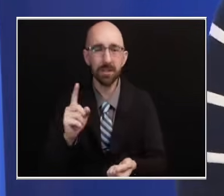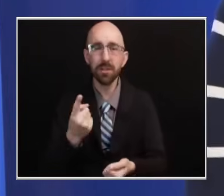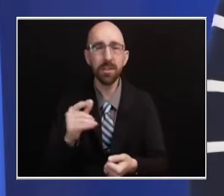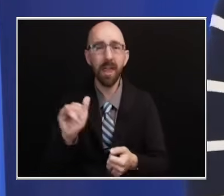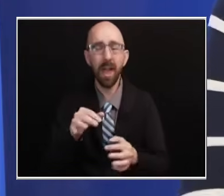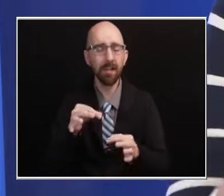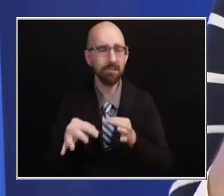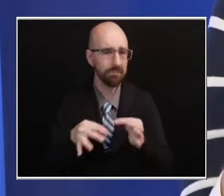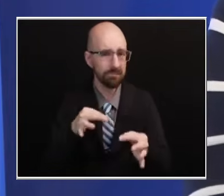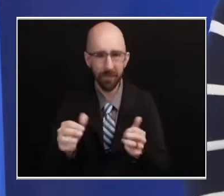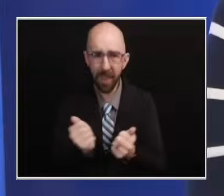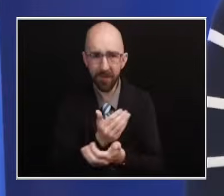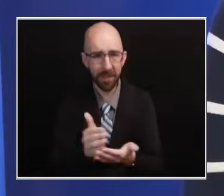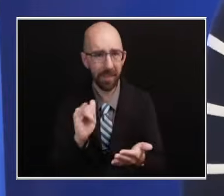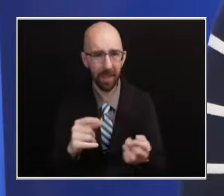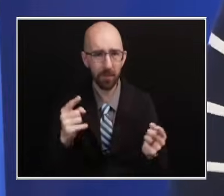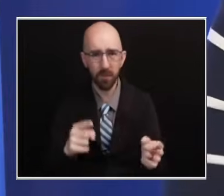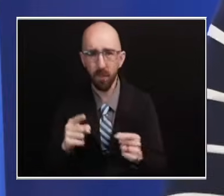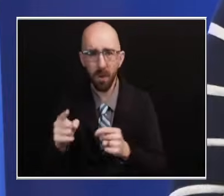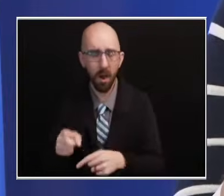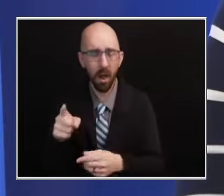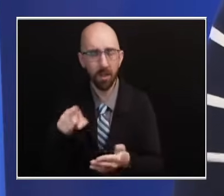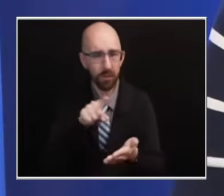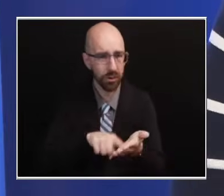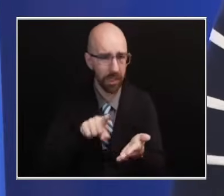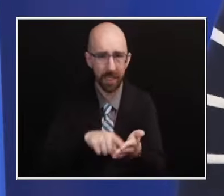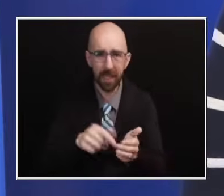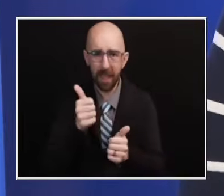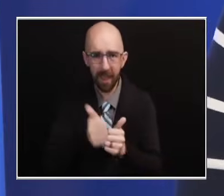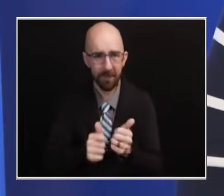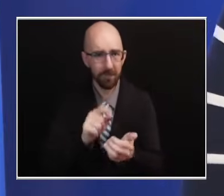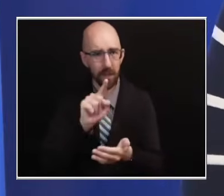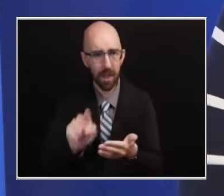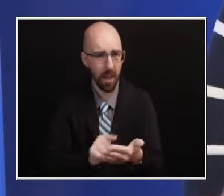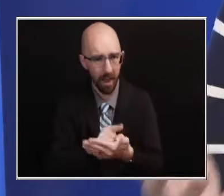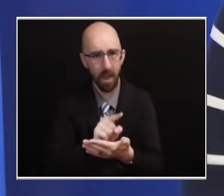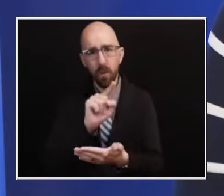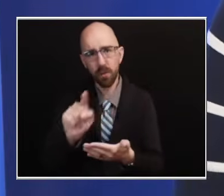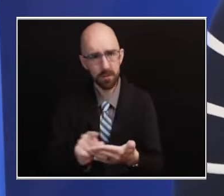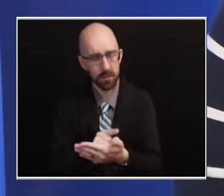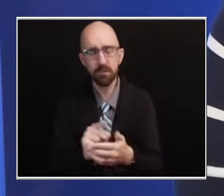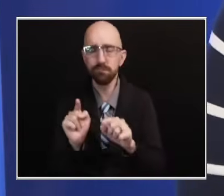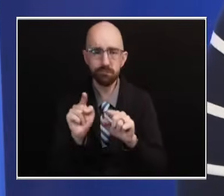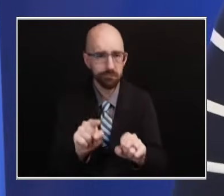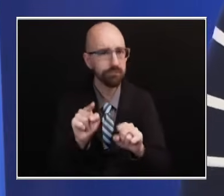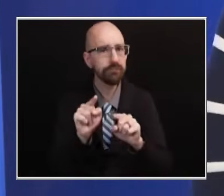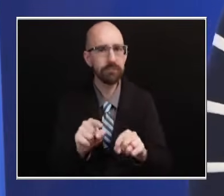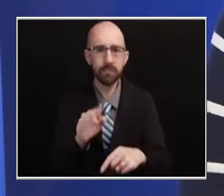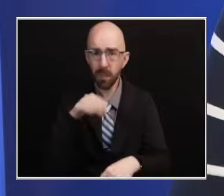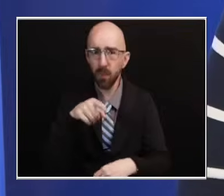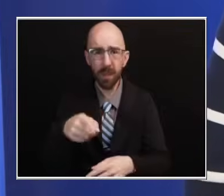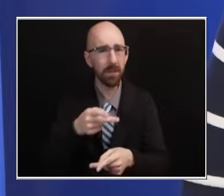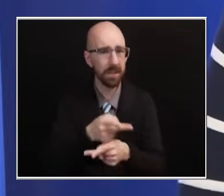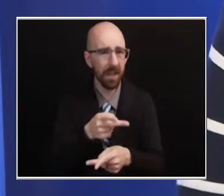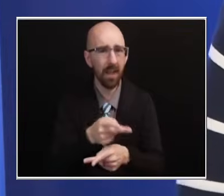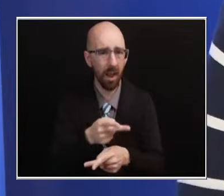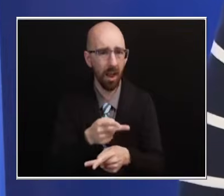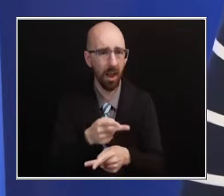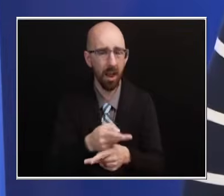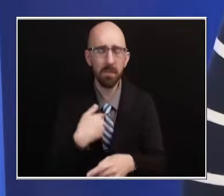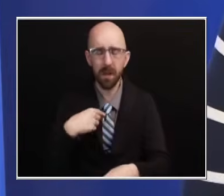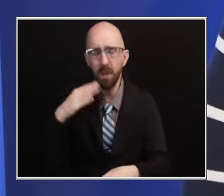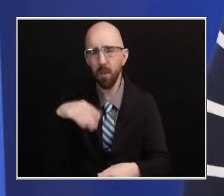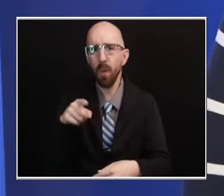that was going on, and that they were checking him every hour, and I knew he was being cared for, but I know that there was concern